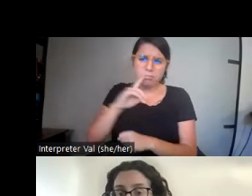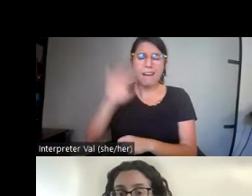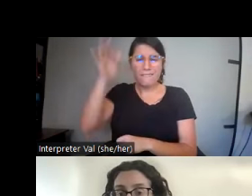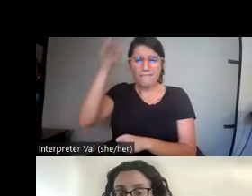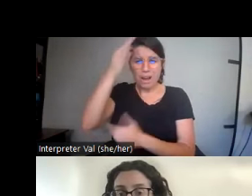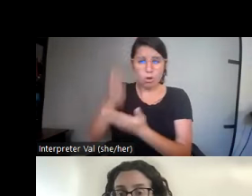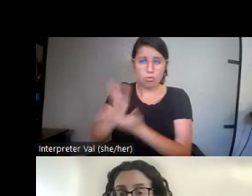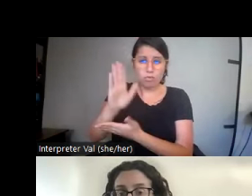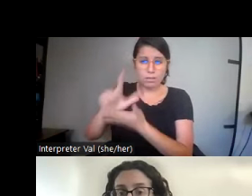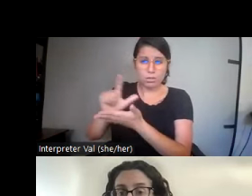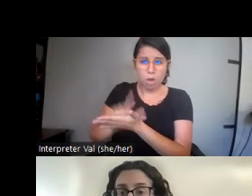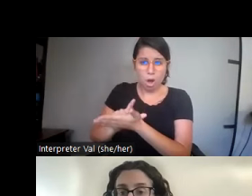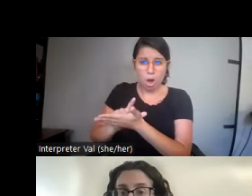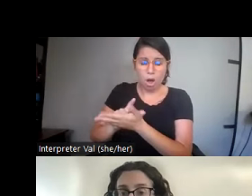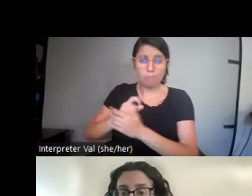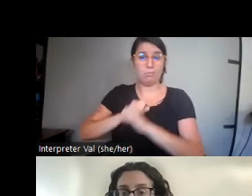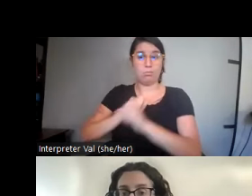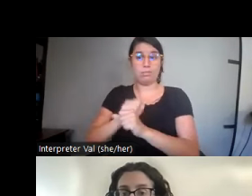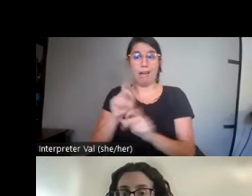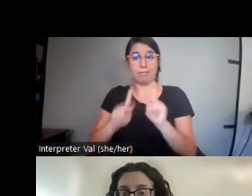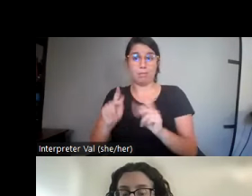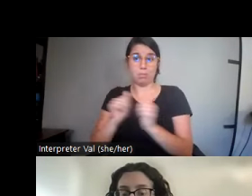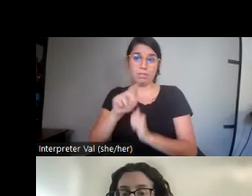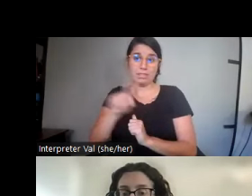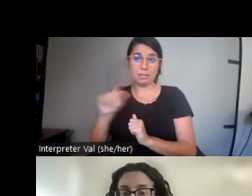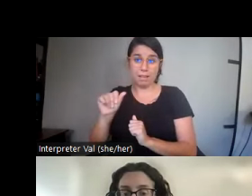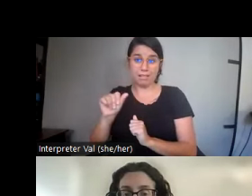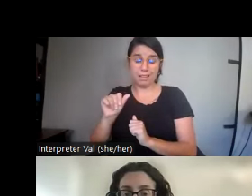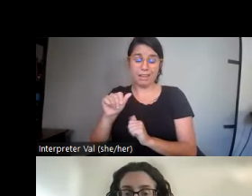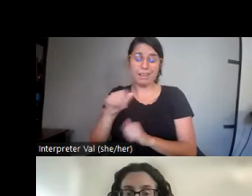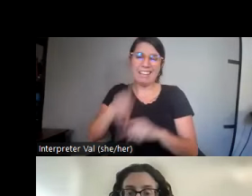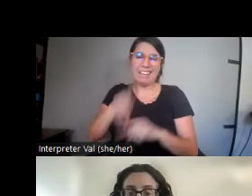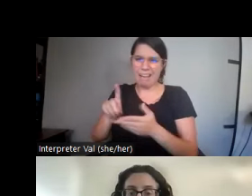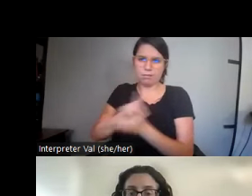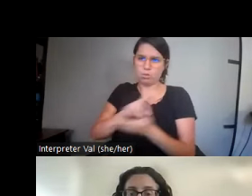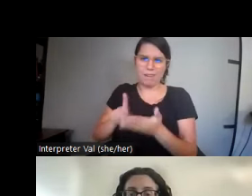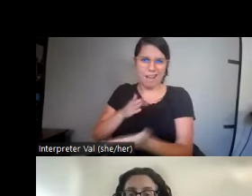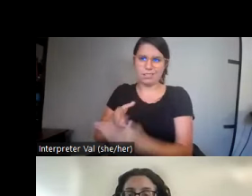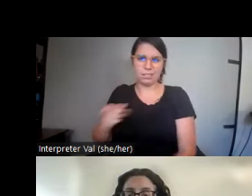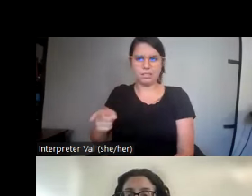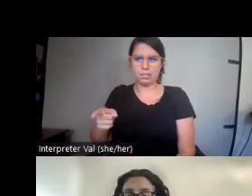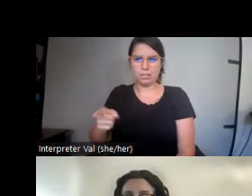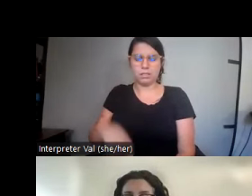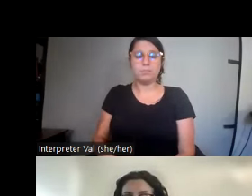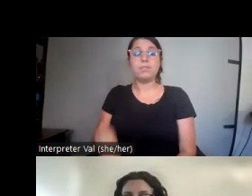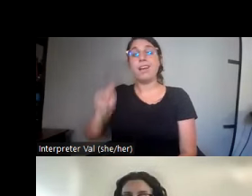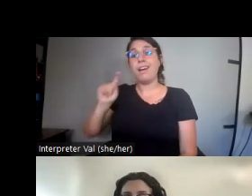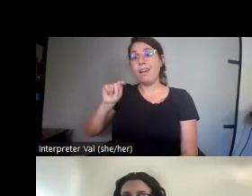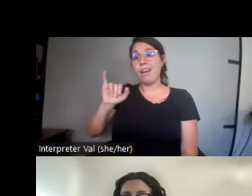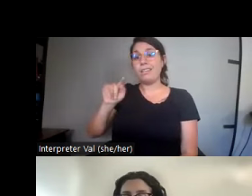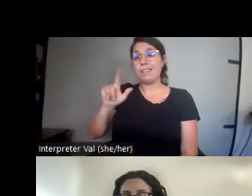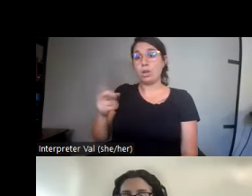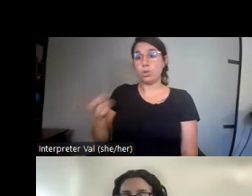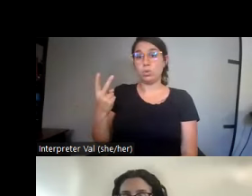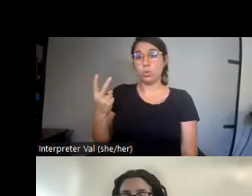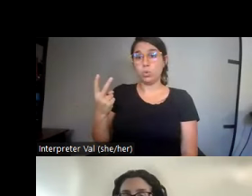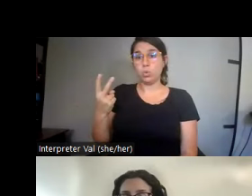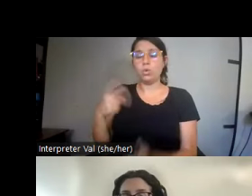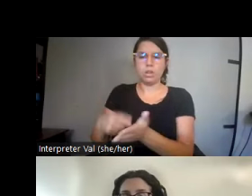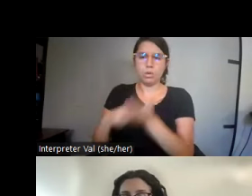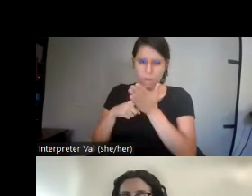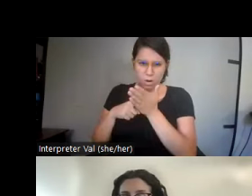that protects people with disabilities against discrimination. And Title II of the ADA requires state